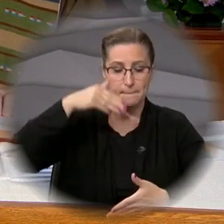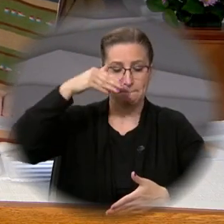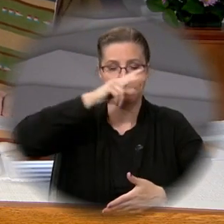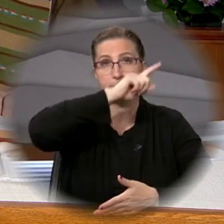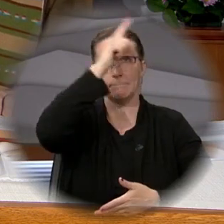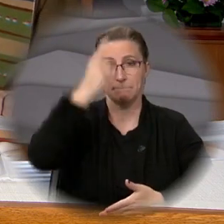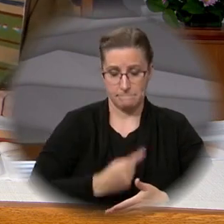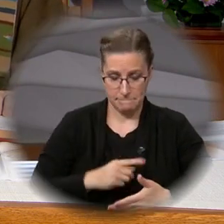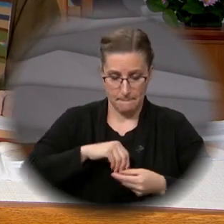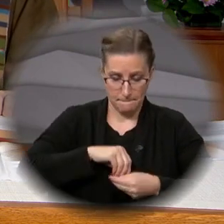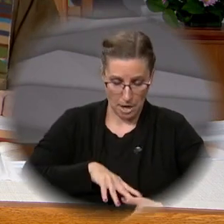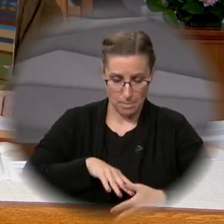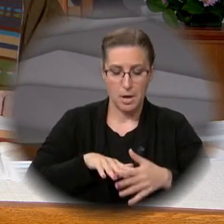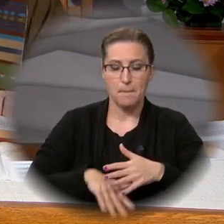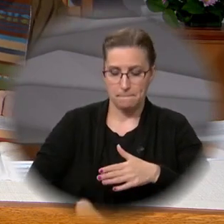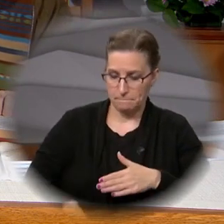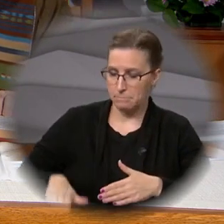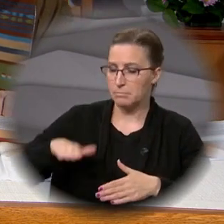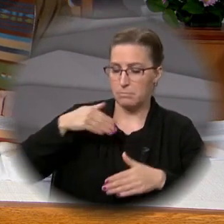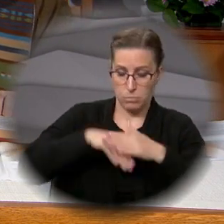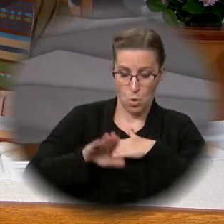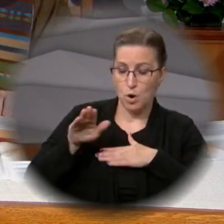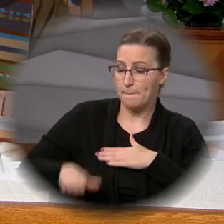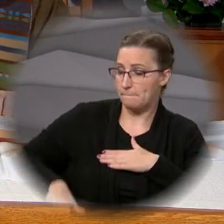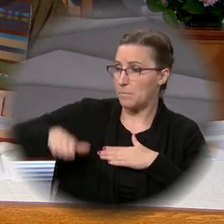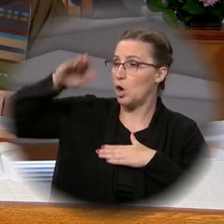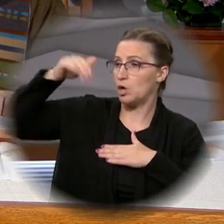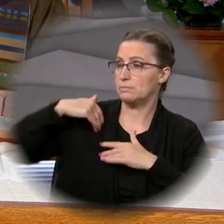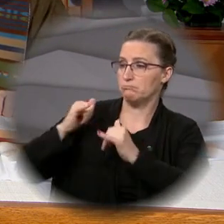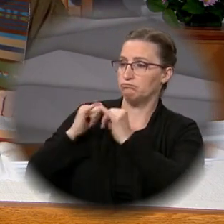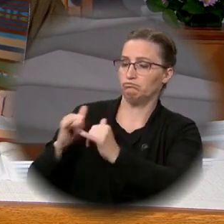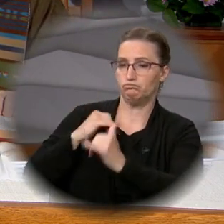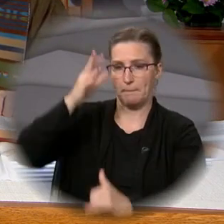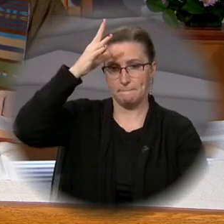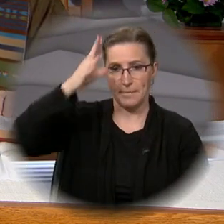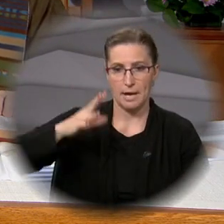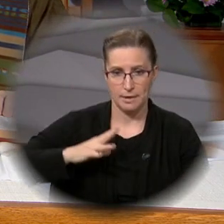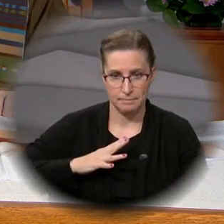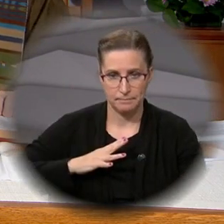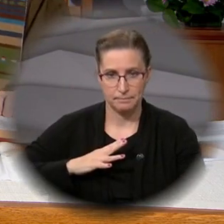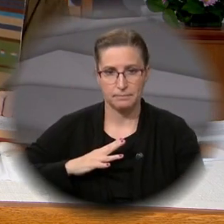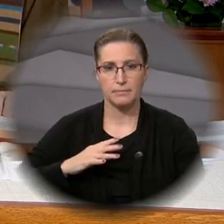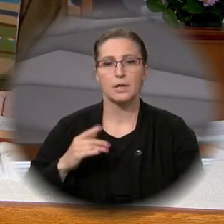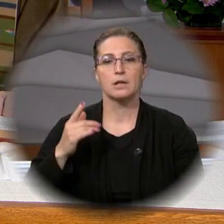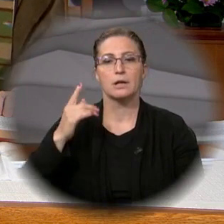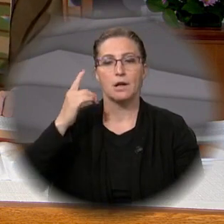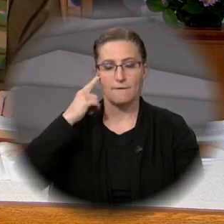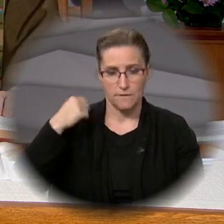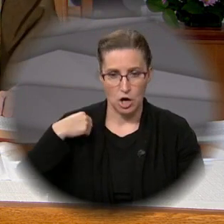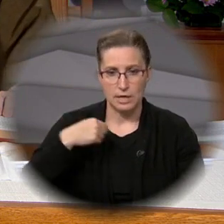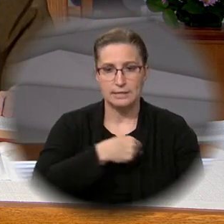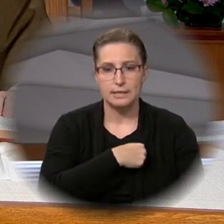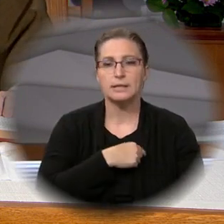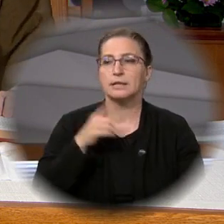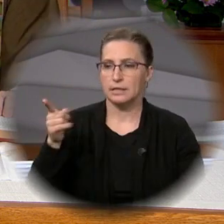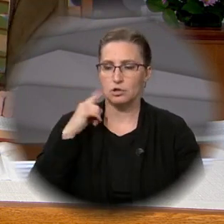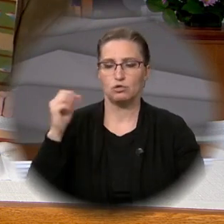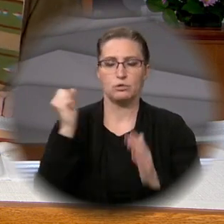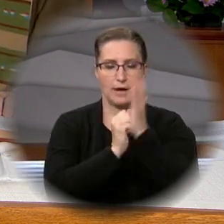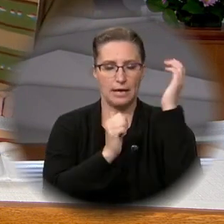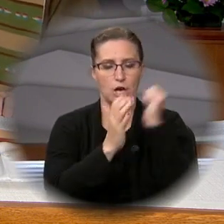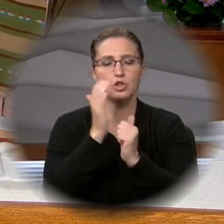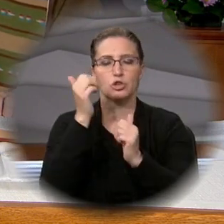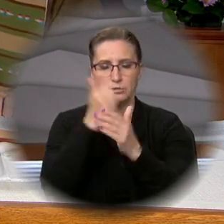came down from heaven. By the Holy Spirit, was incarnate of the Virgin Mary, and became man. For our sake,